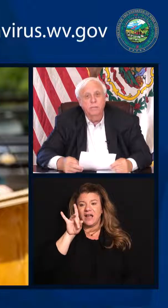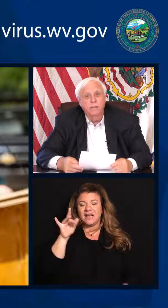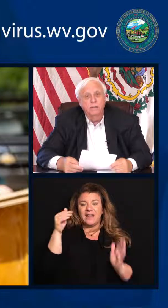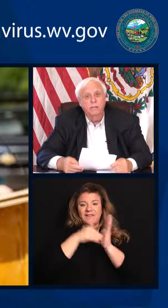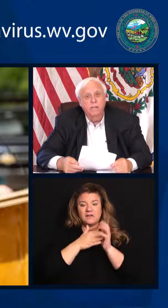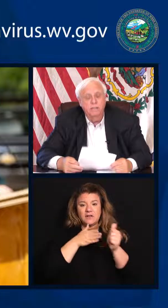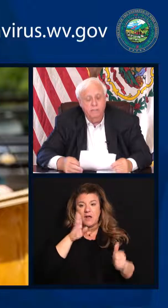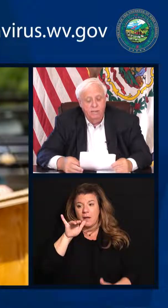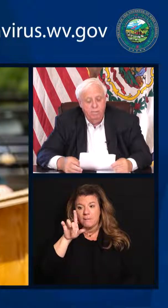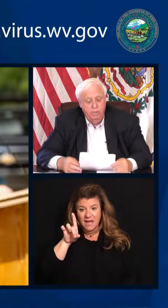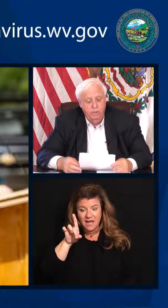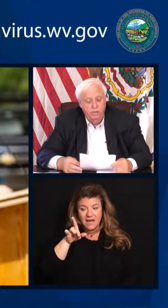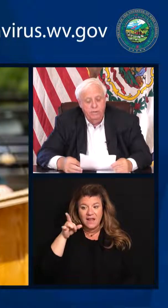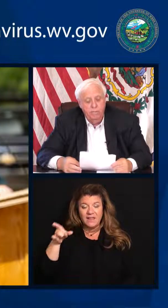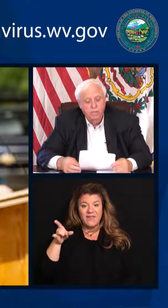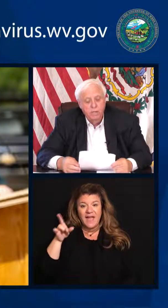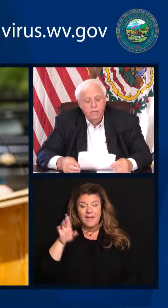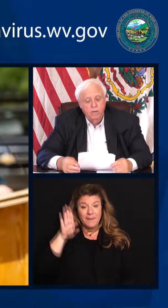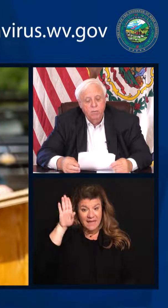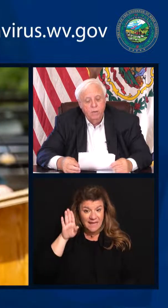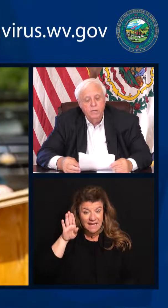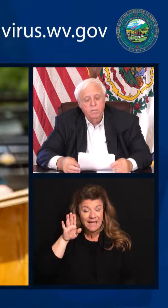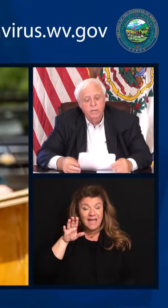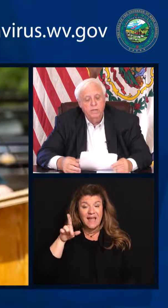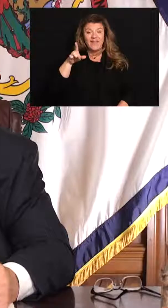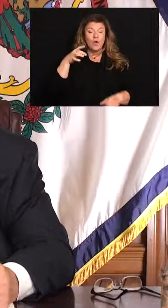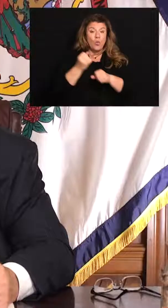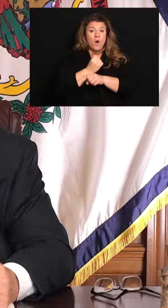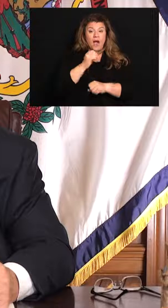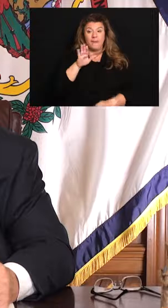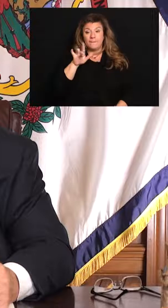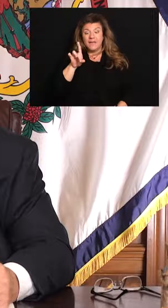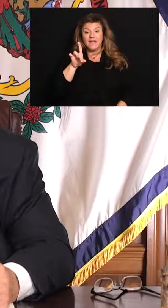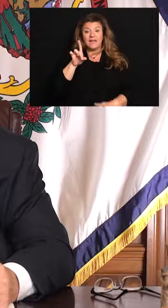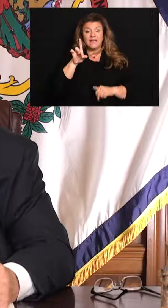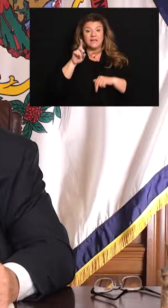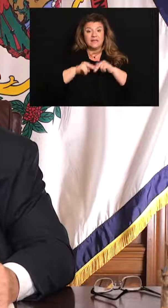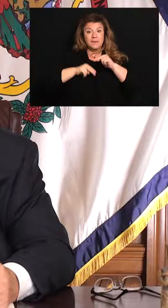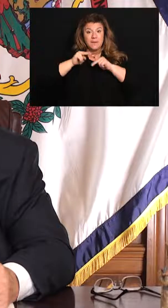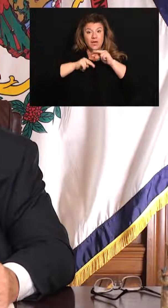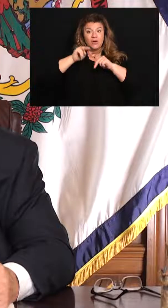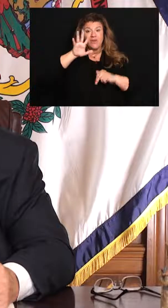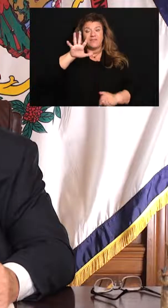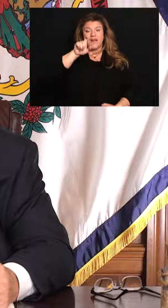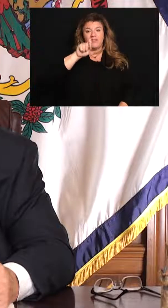$147,618,000 bid that they put in, and won the bid to build a